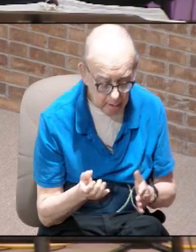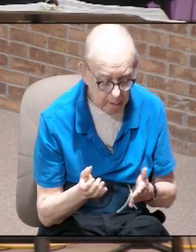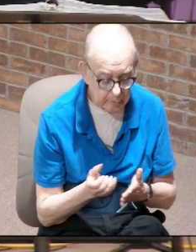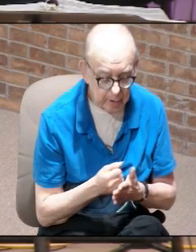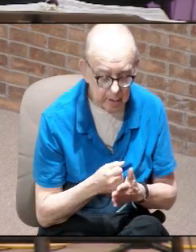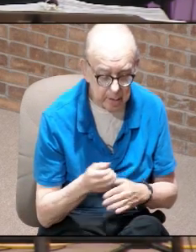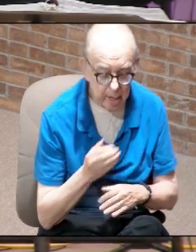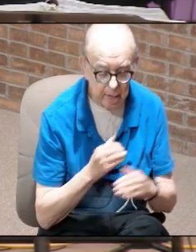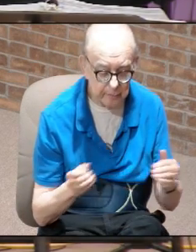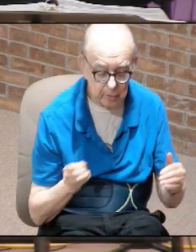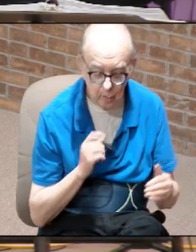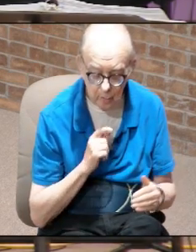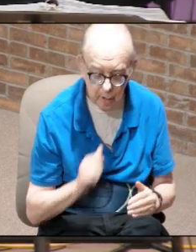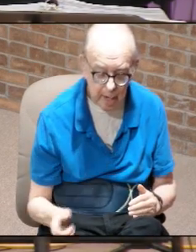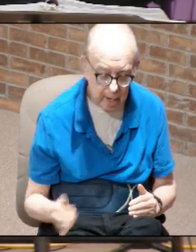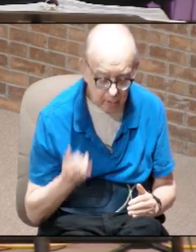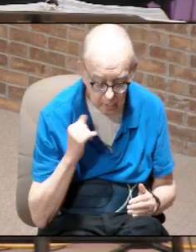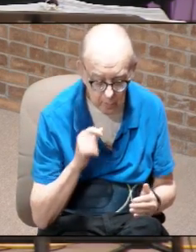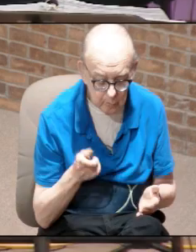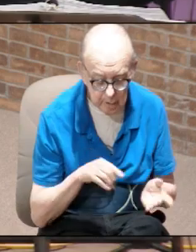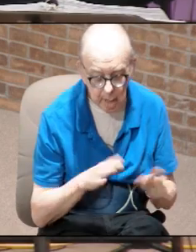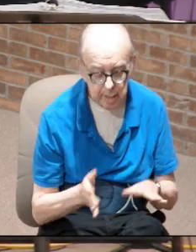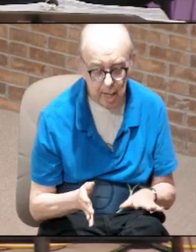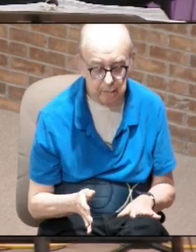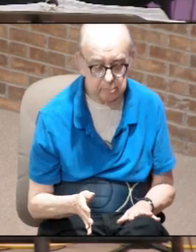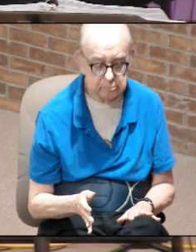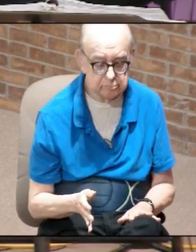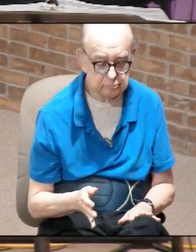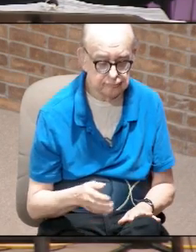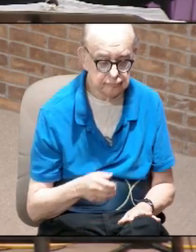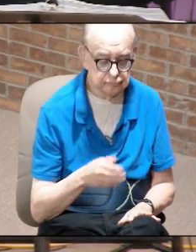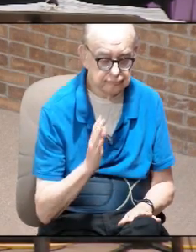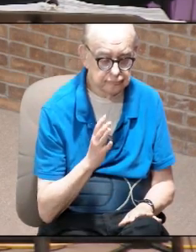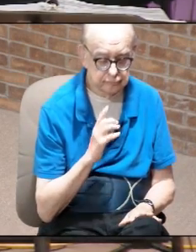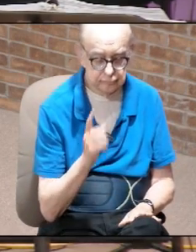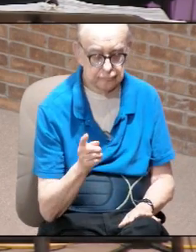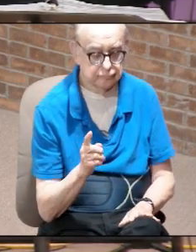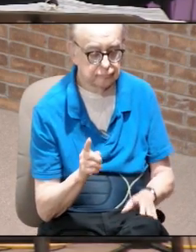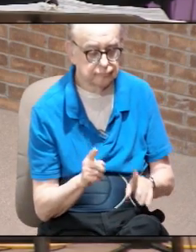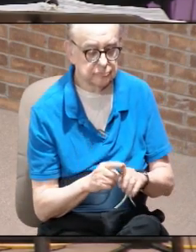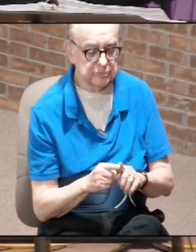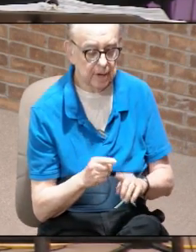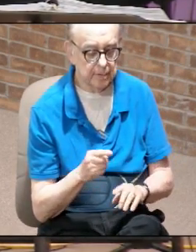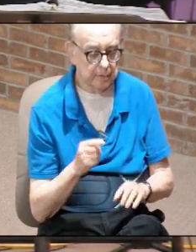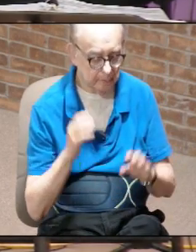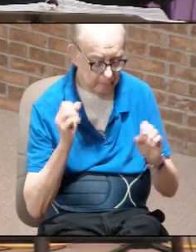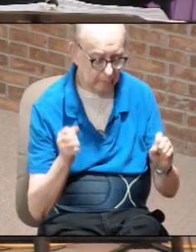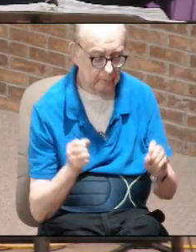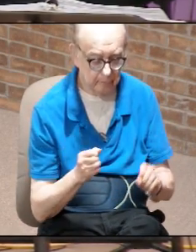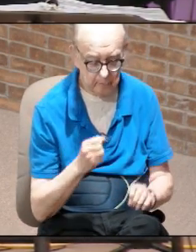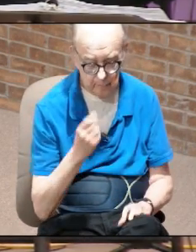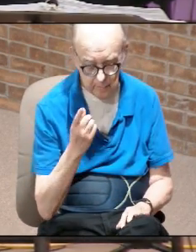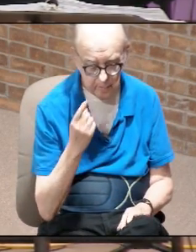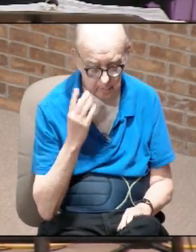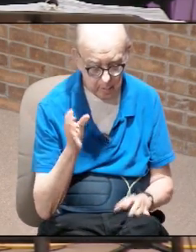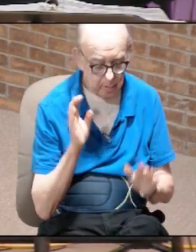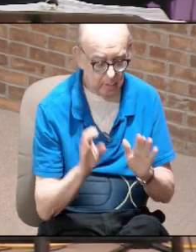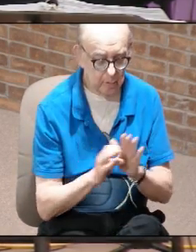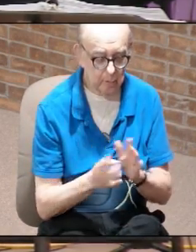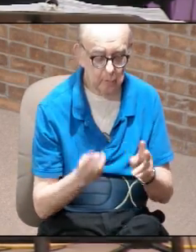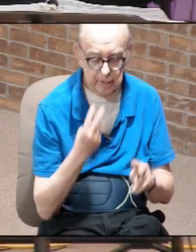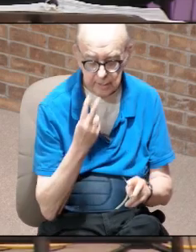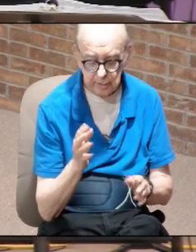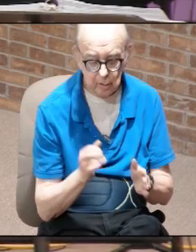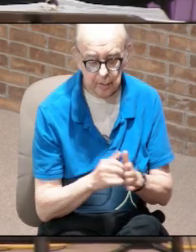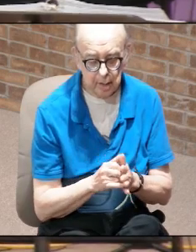hell when I die. He was out there sort of like a president. I recognized his picture when I